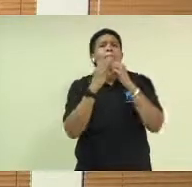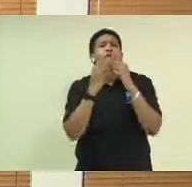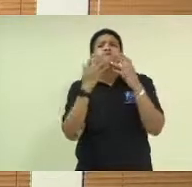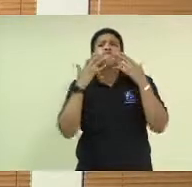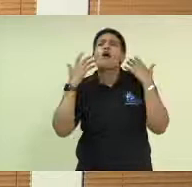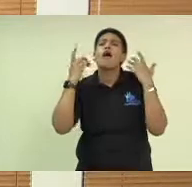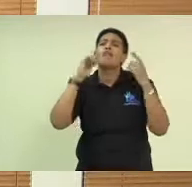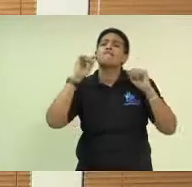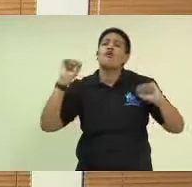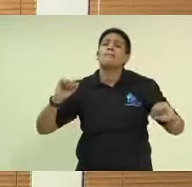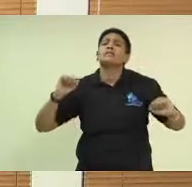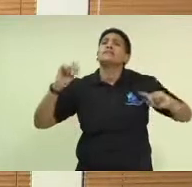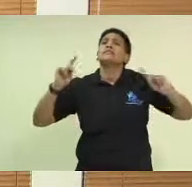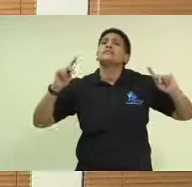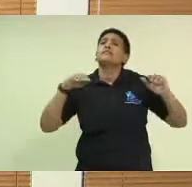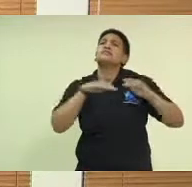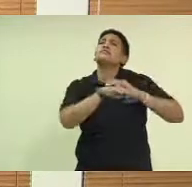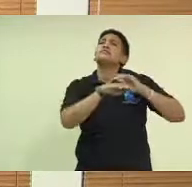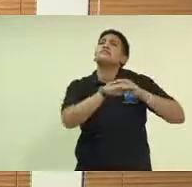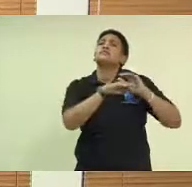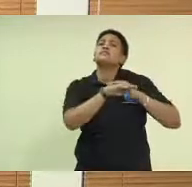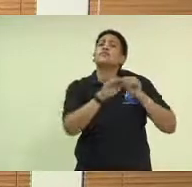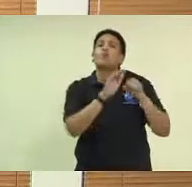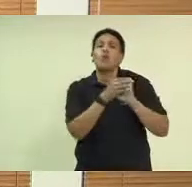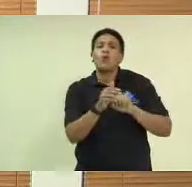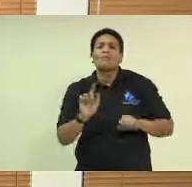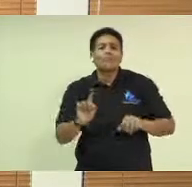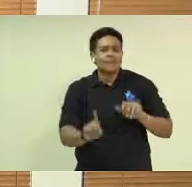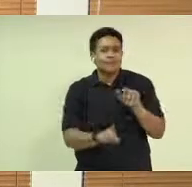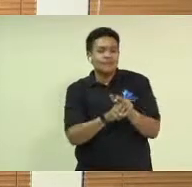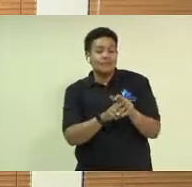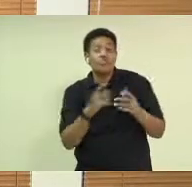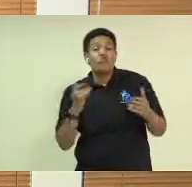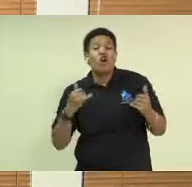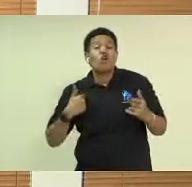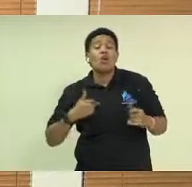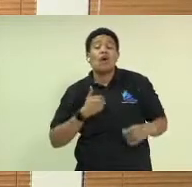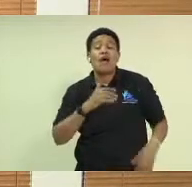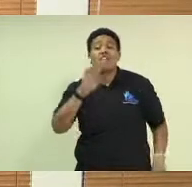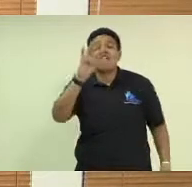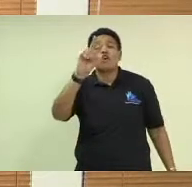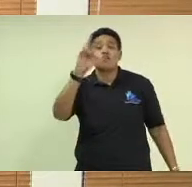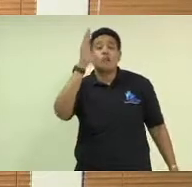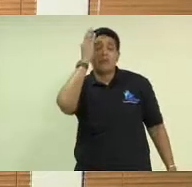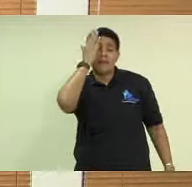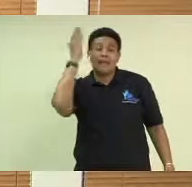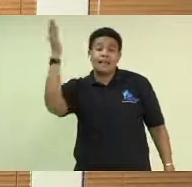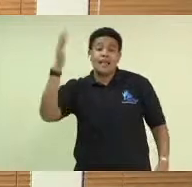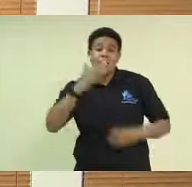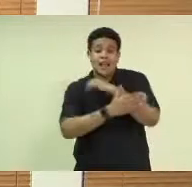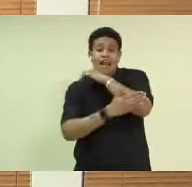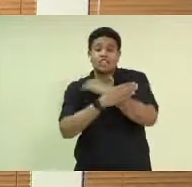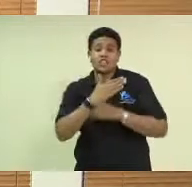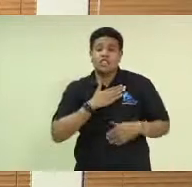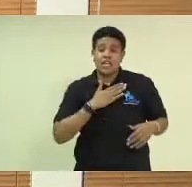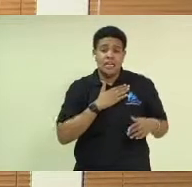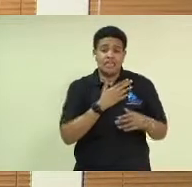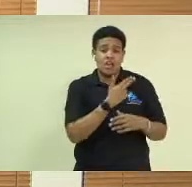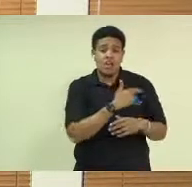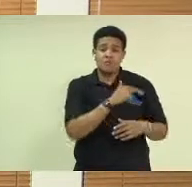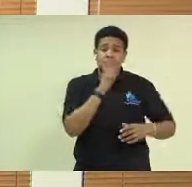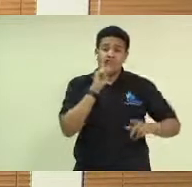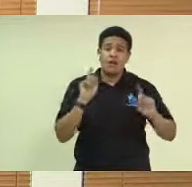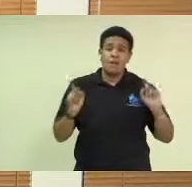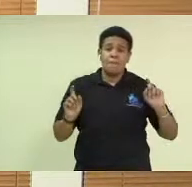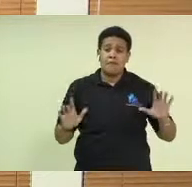for potential patients that may require admissions. Currently, we have 42 beds available for the